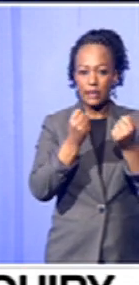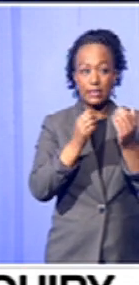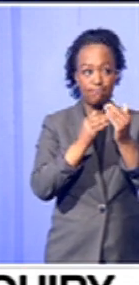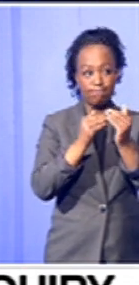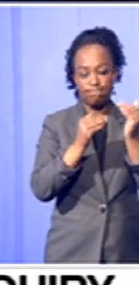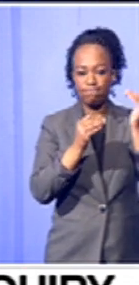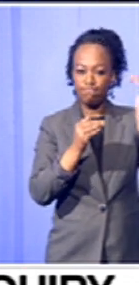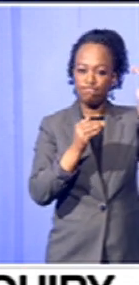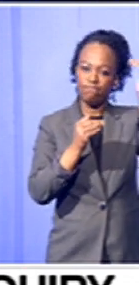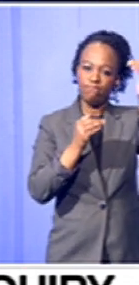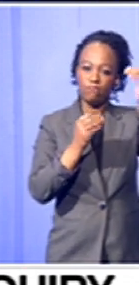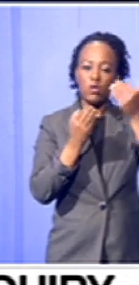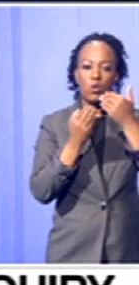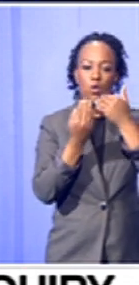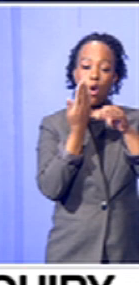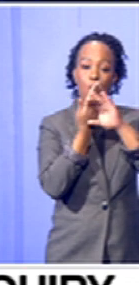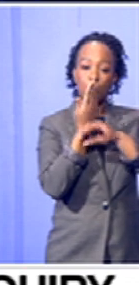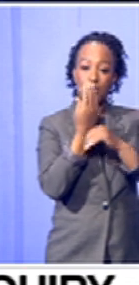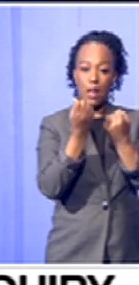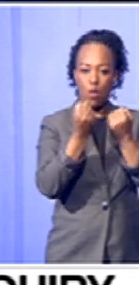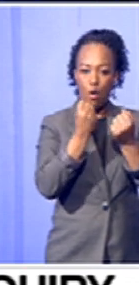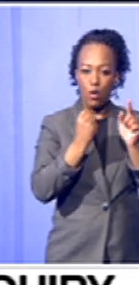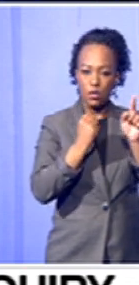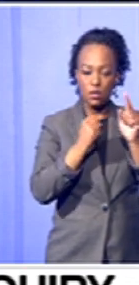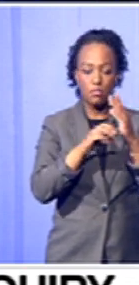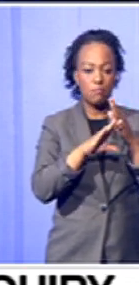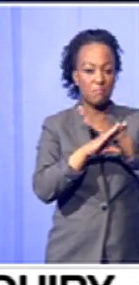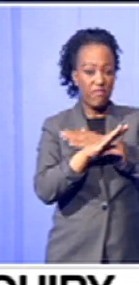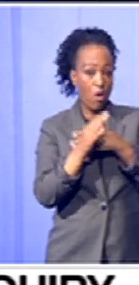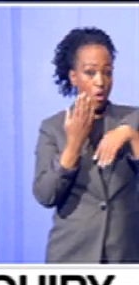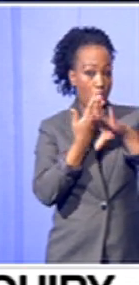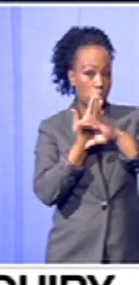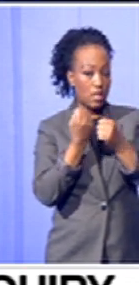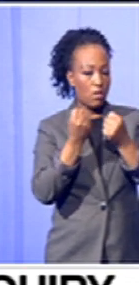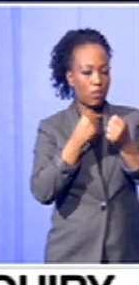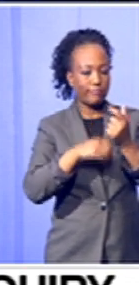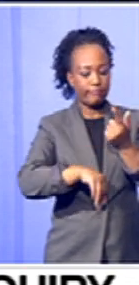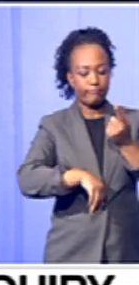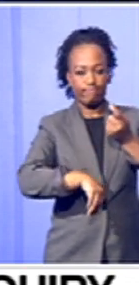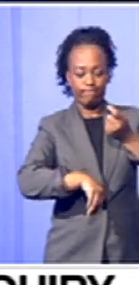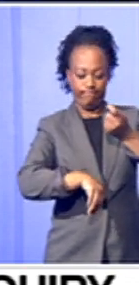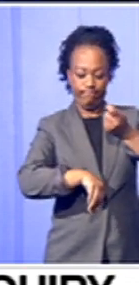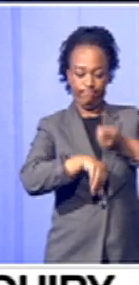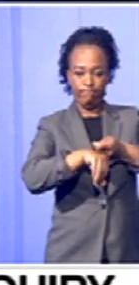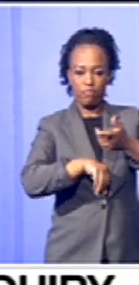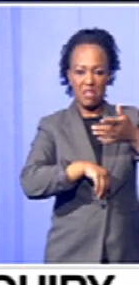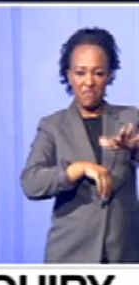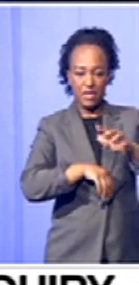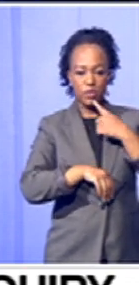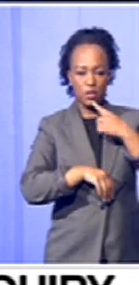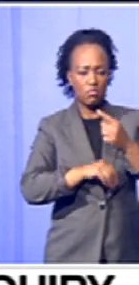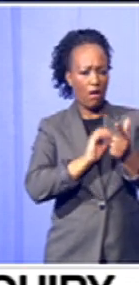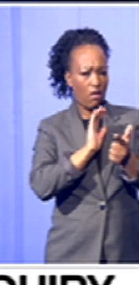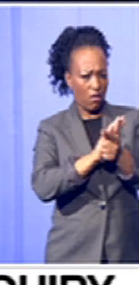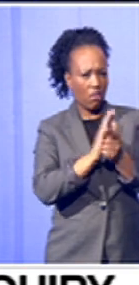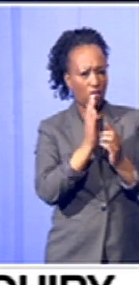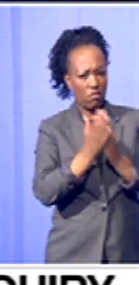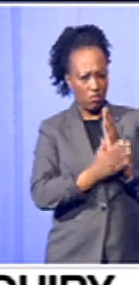Court. Earlier on, the Constitutional Court ruled that she had a legal right